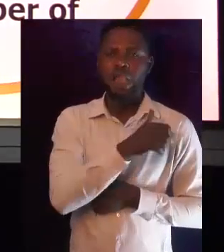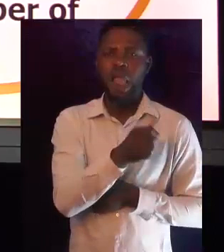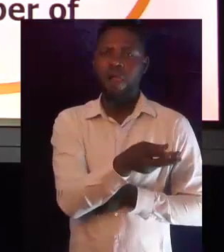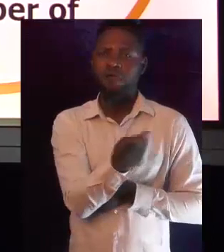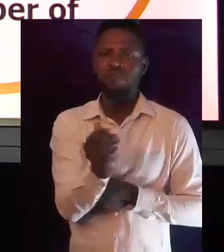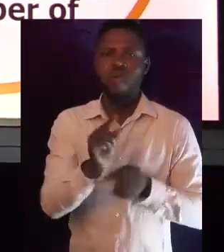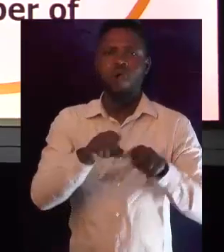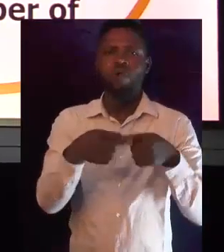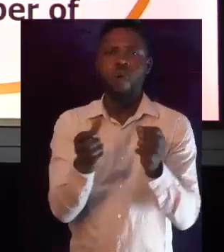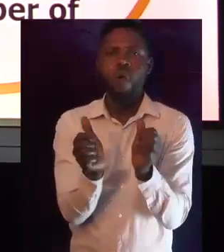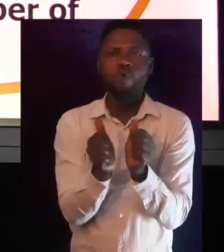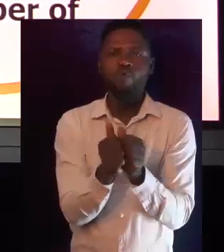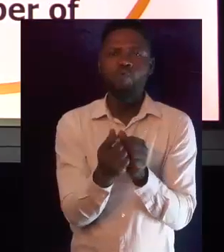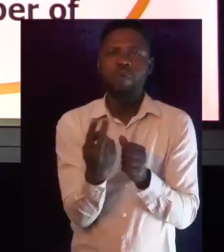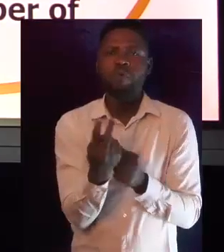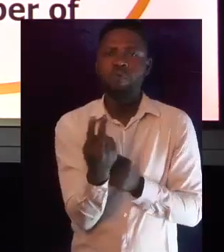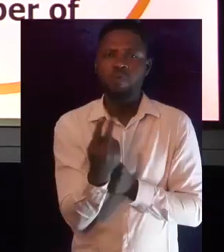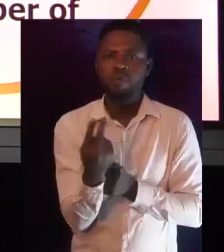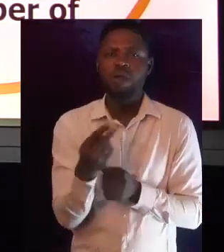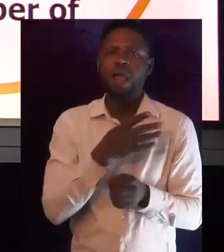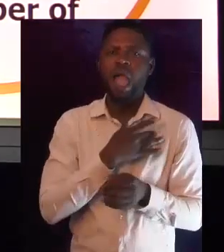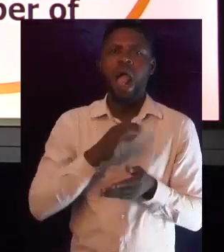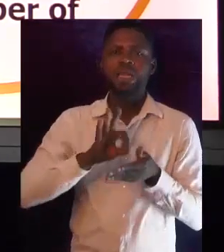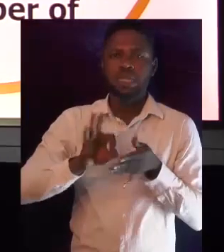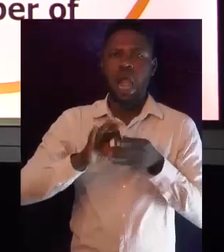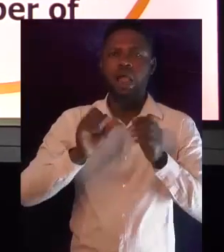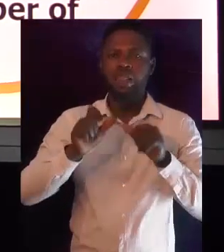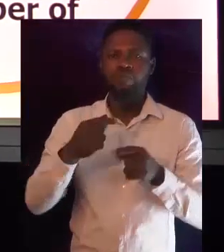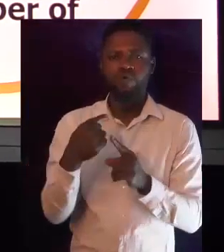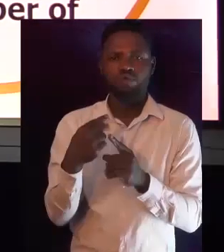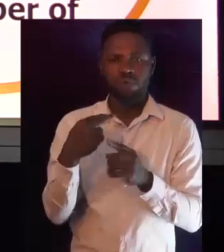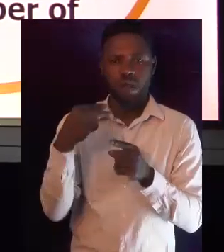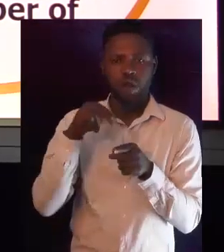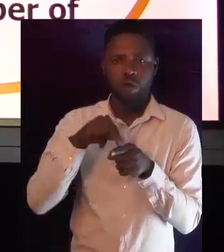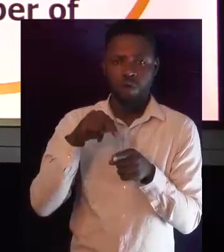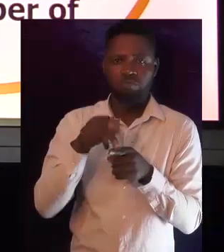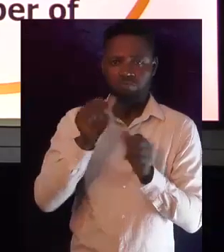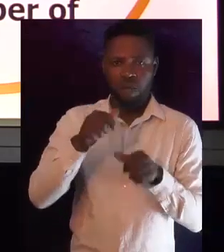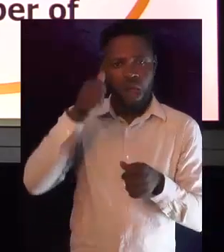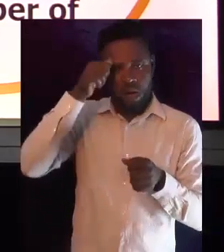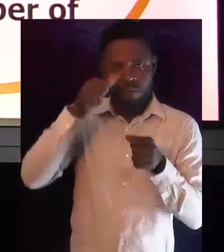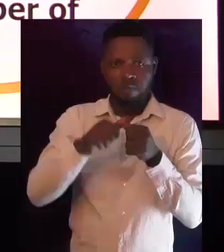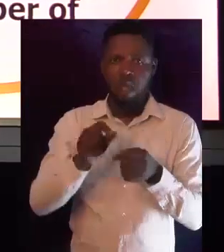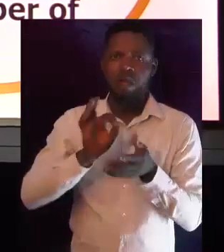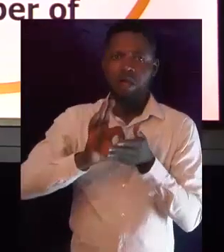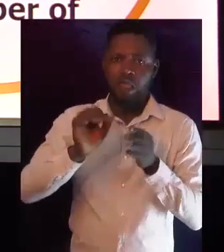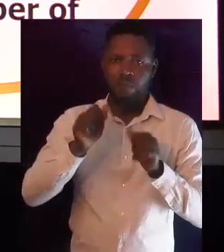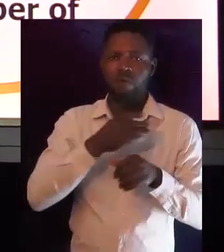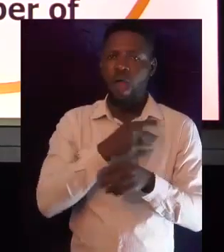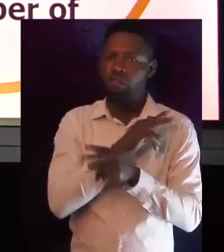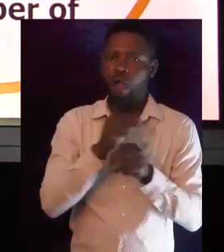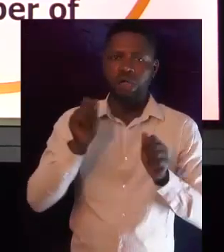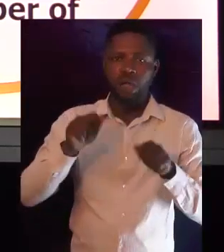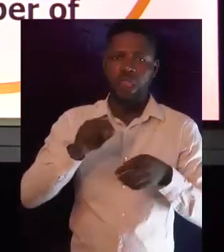and a few go with plural countable nouns. You can still remember your countable and uncountable noun